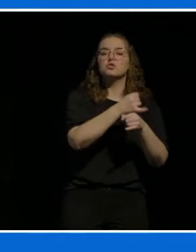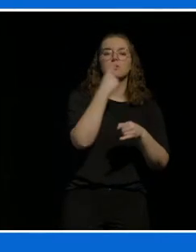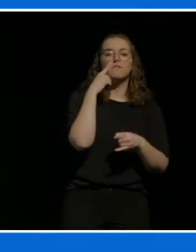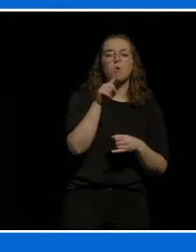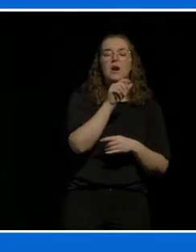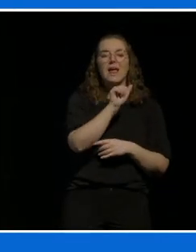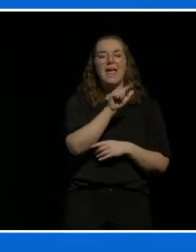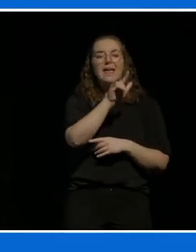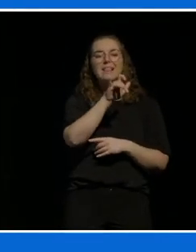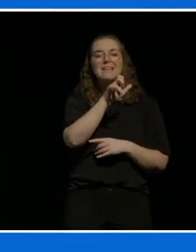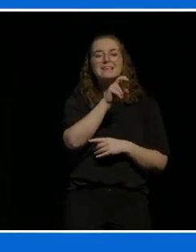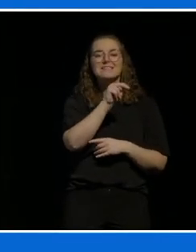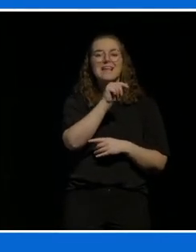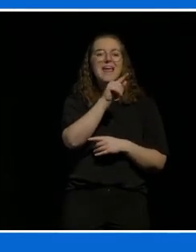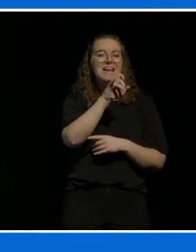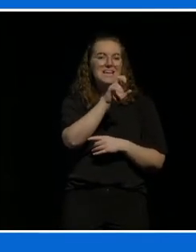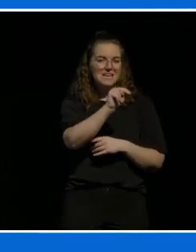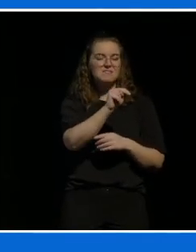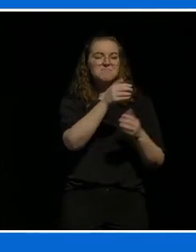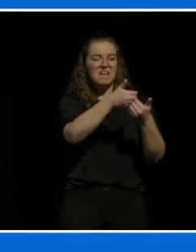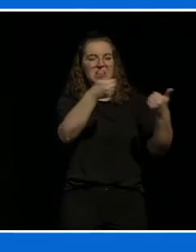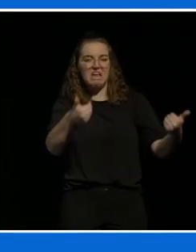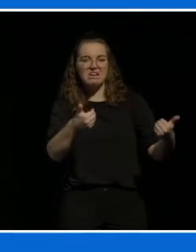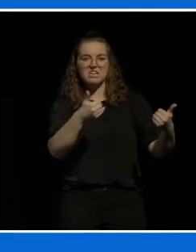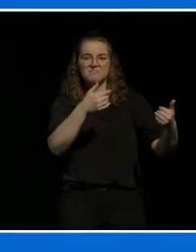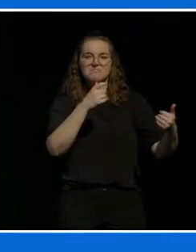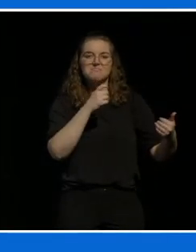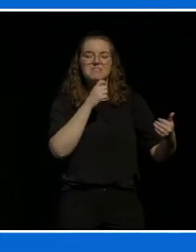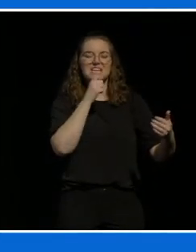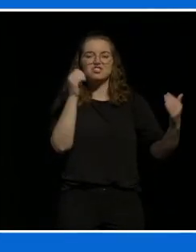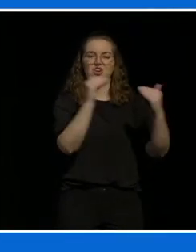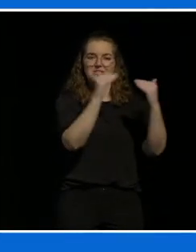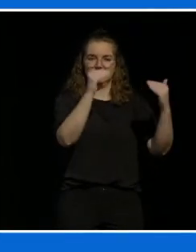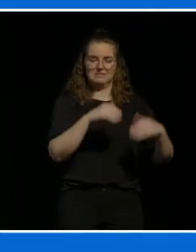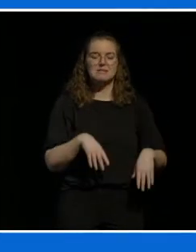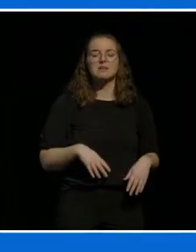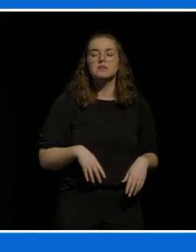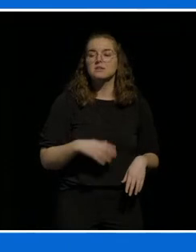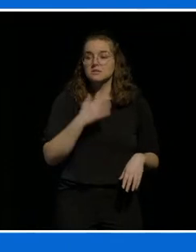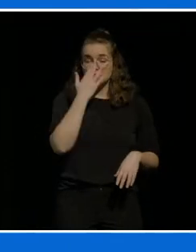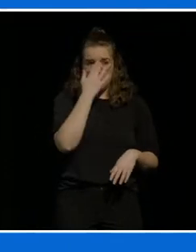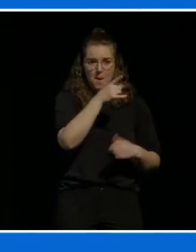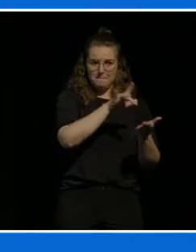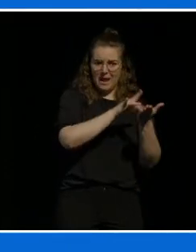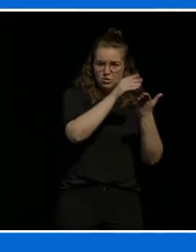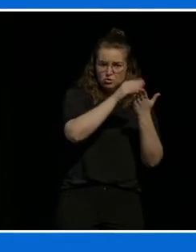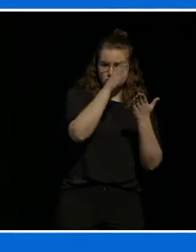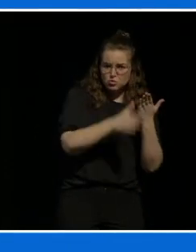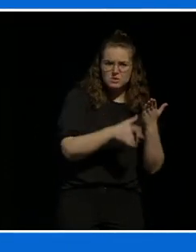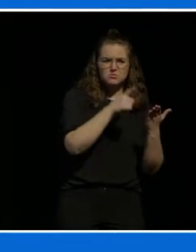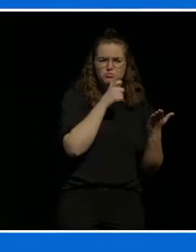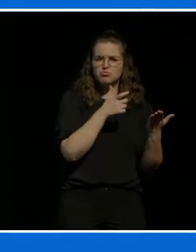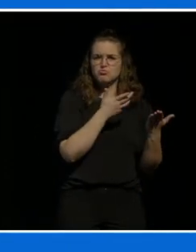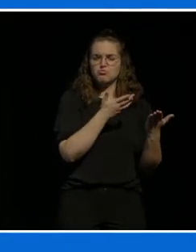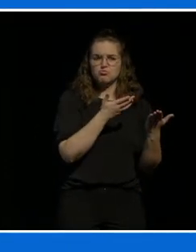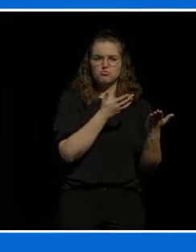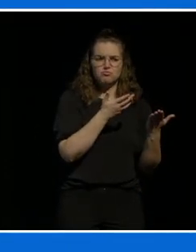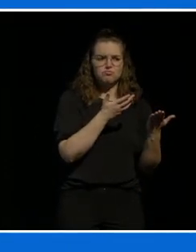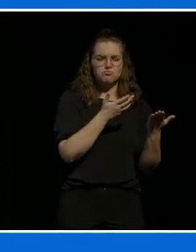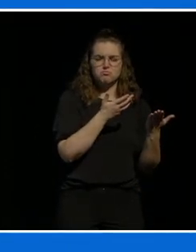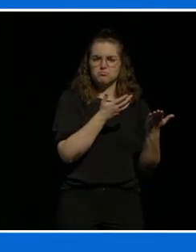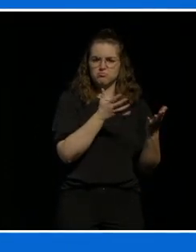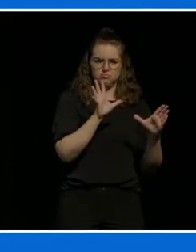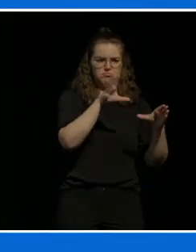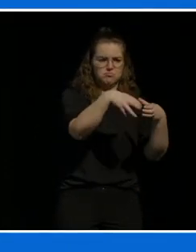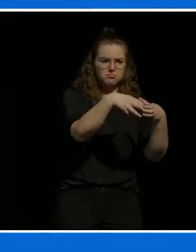was a group of medical students and residents and physicians that were kind of farther out of their practice. They were looking at all these different places, and we started putting